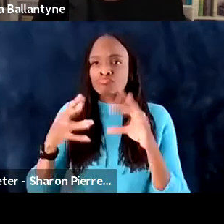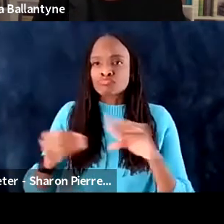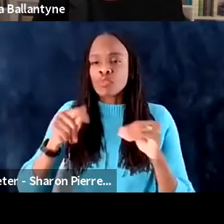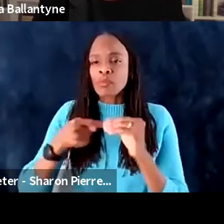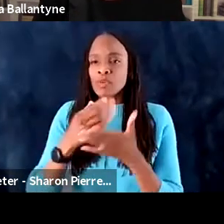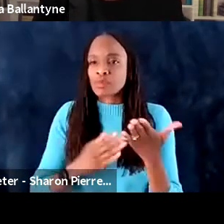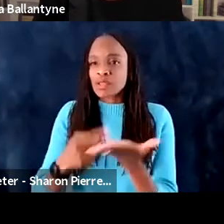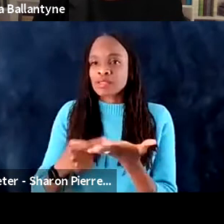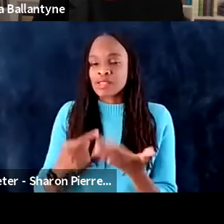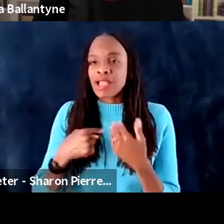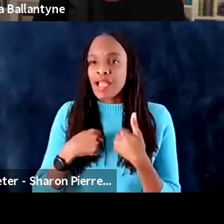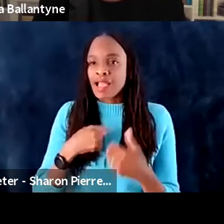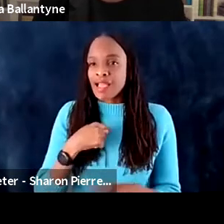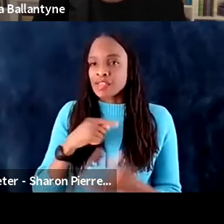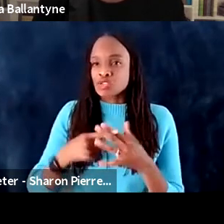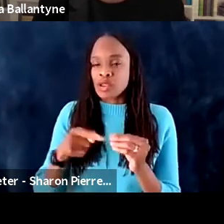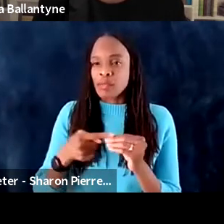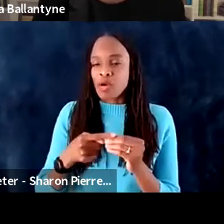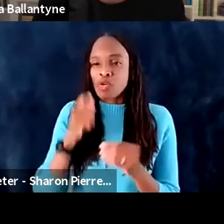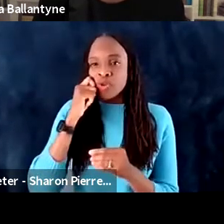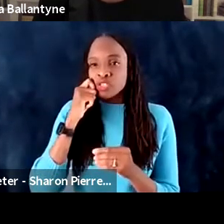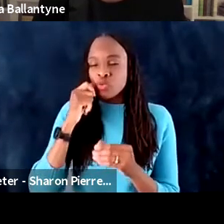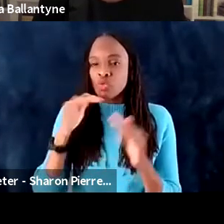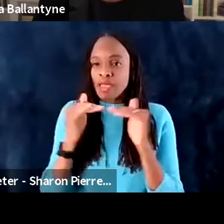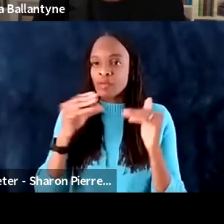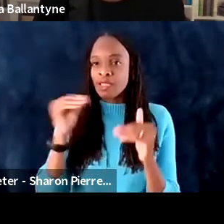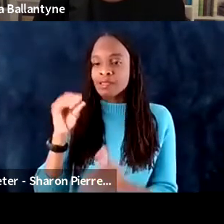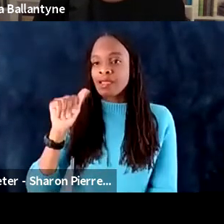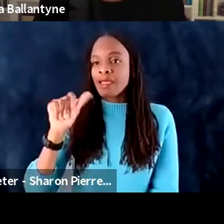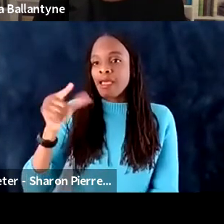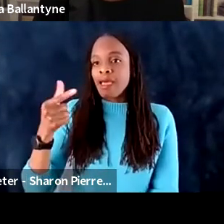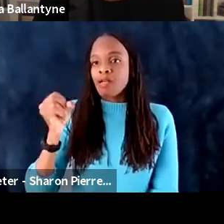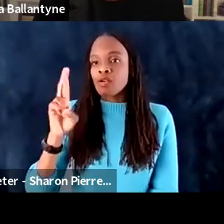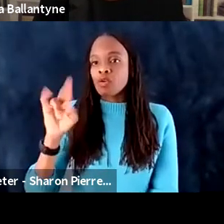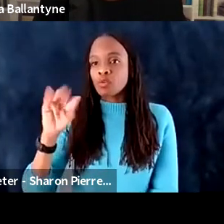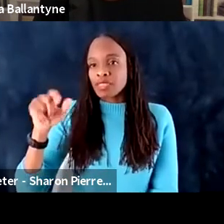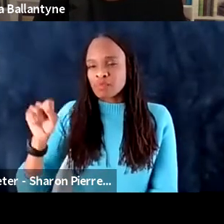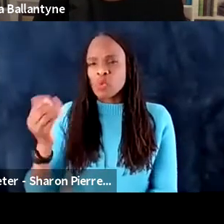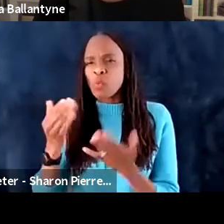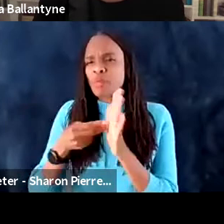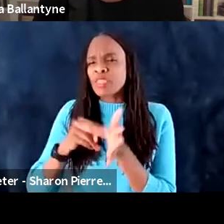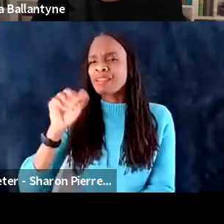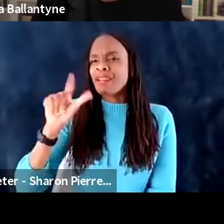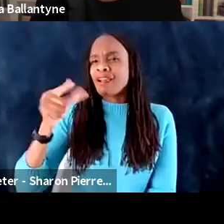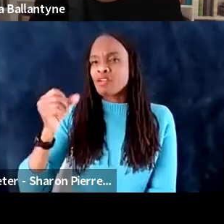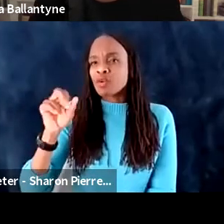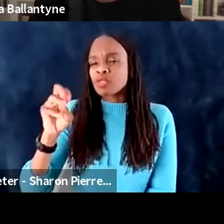discussion that I had generated on racial equity and algorithms, and really sort of talk us through what is an algorithm and how does it